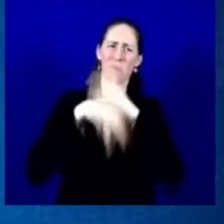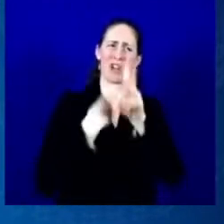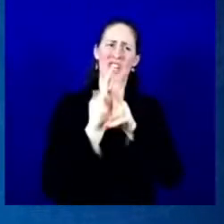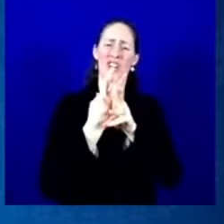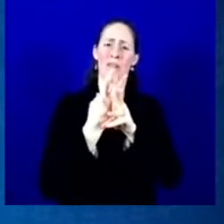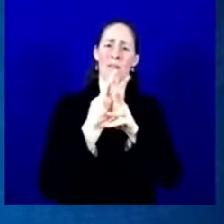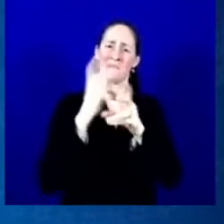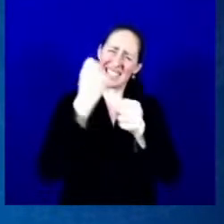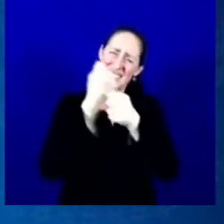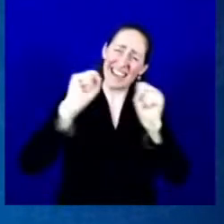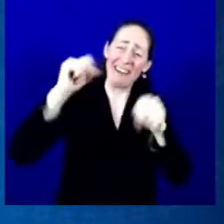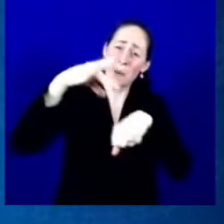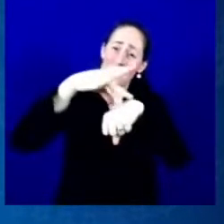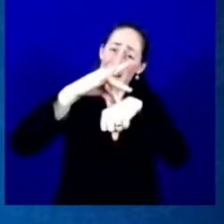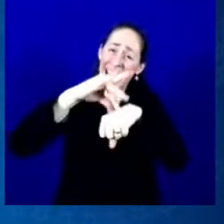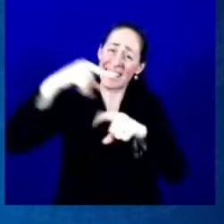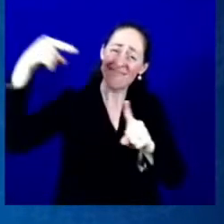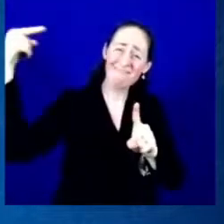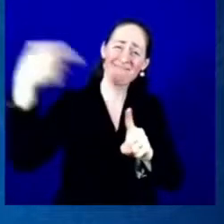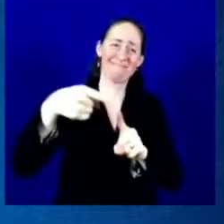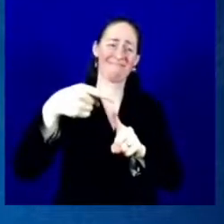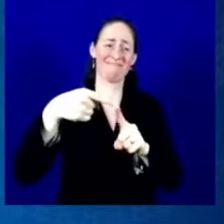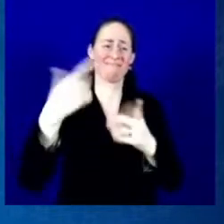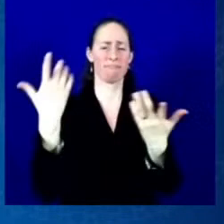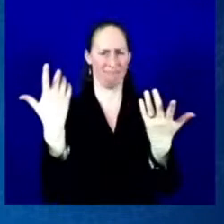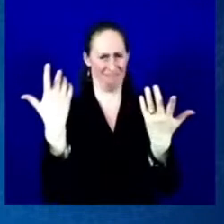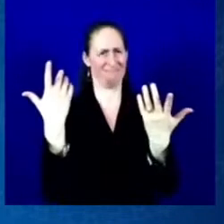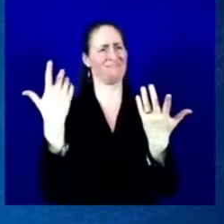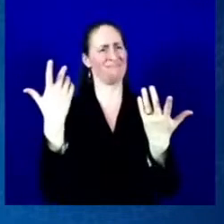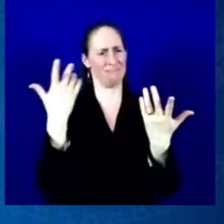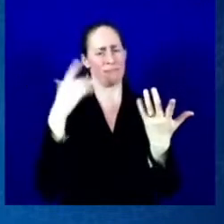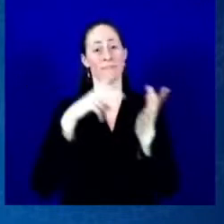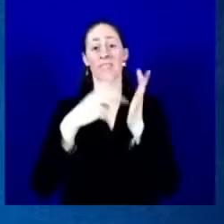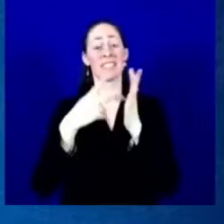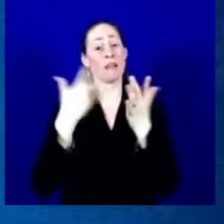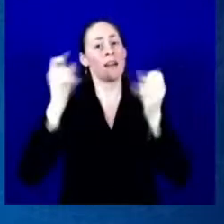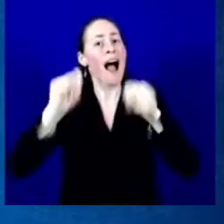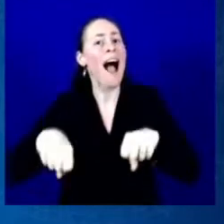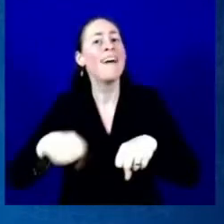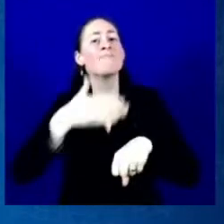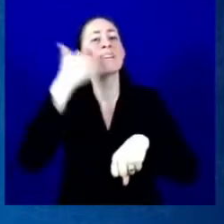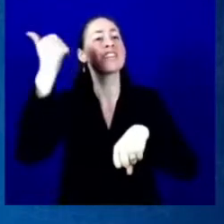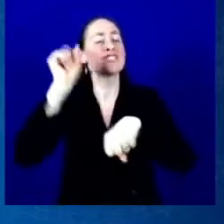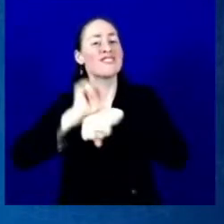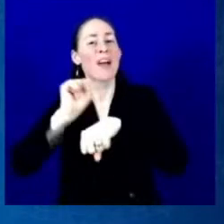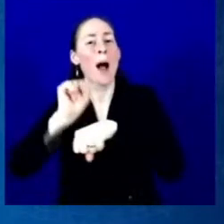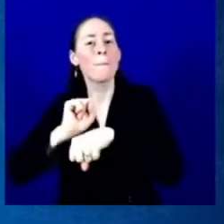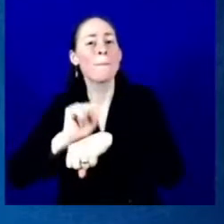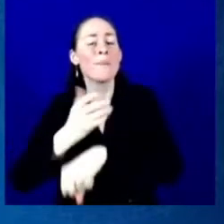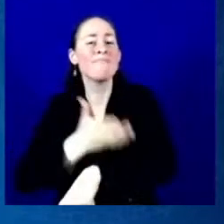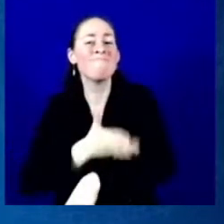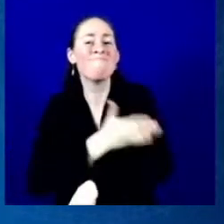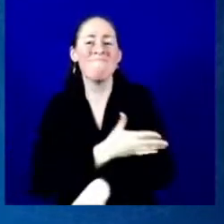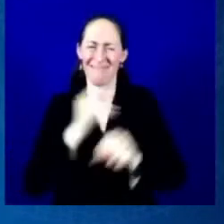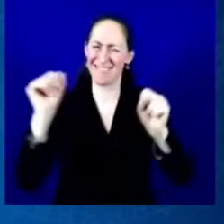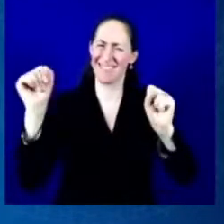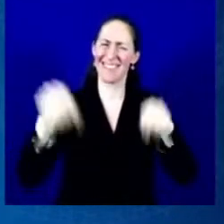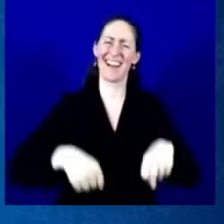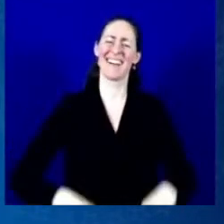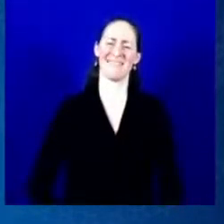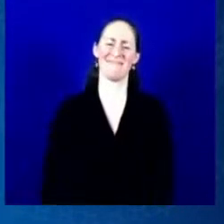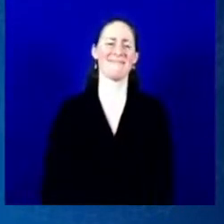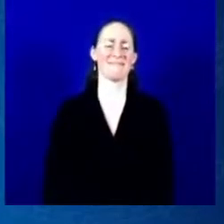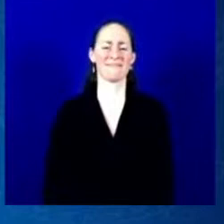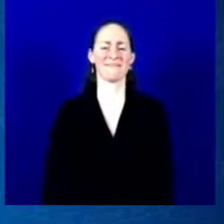and opportunity to raise the standard of living of almost everyone around the world. If you watched any of it and you were all busy, I'm sure you didn't have much